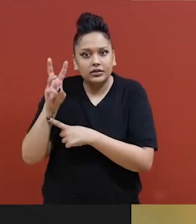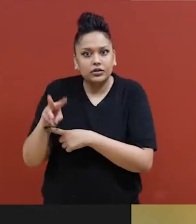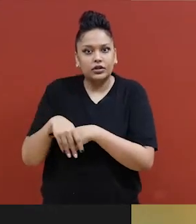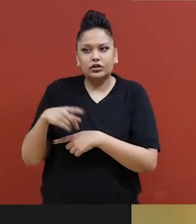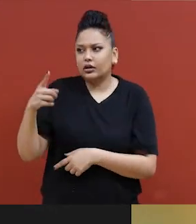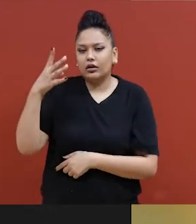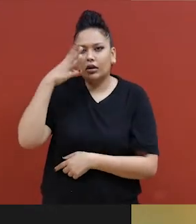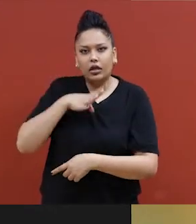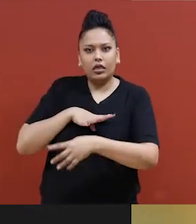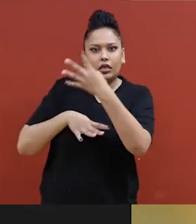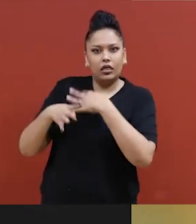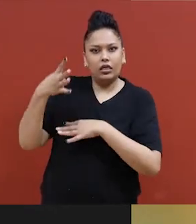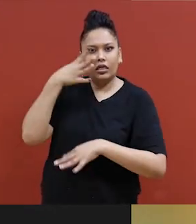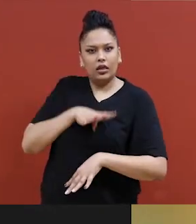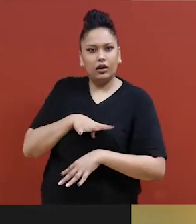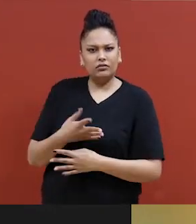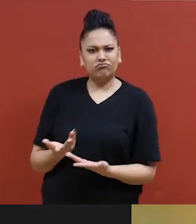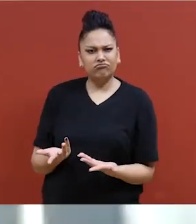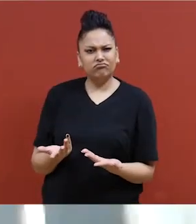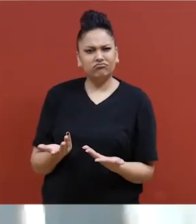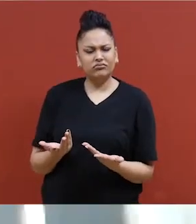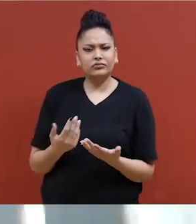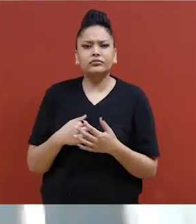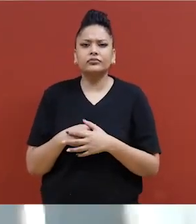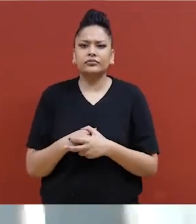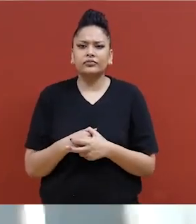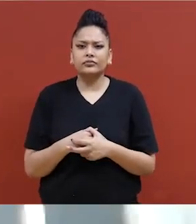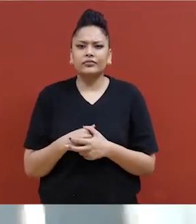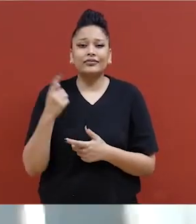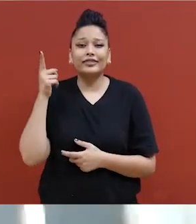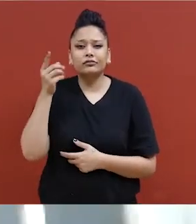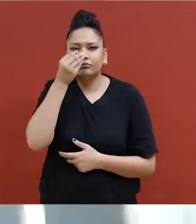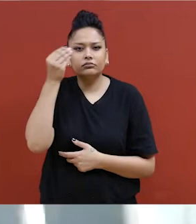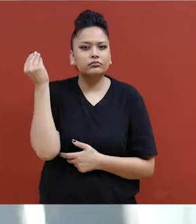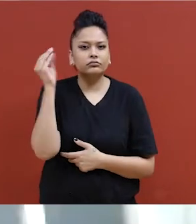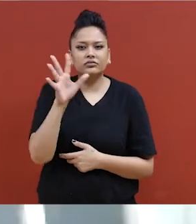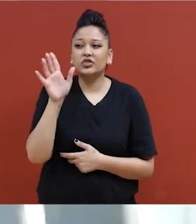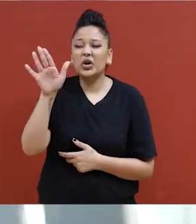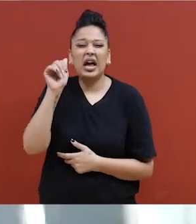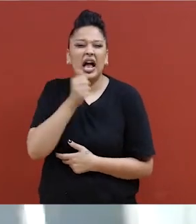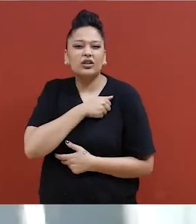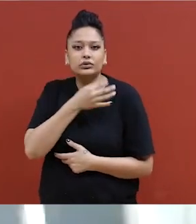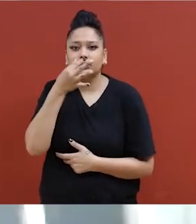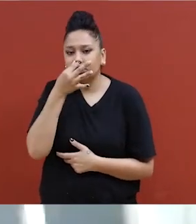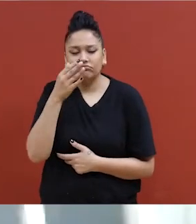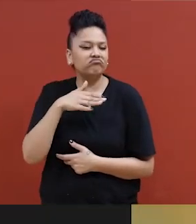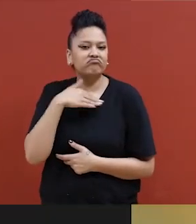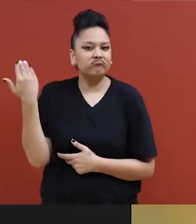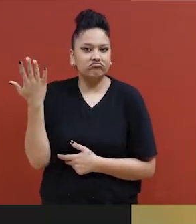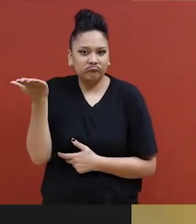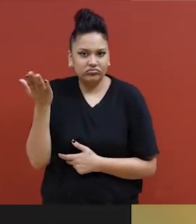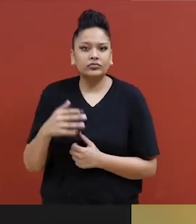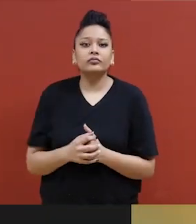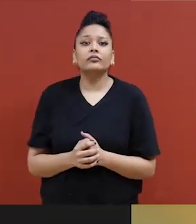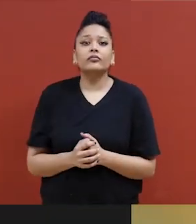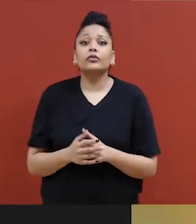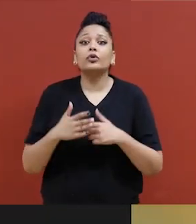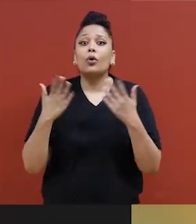goes to the wayside for them. They don't care, or they get